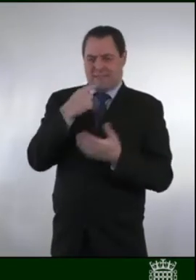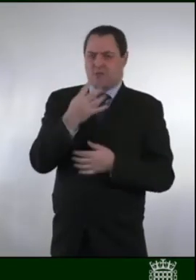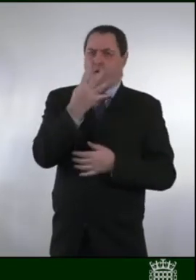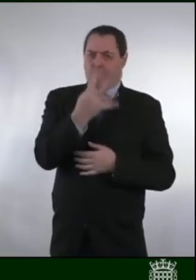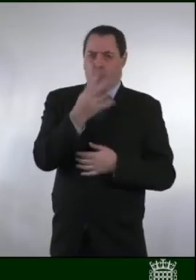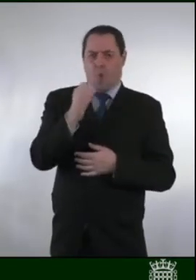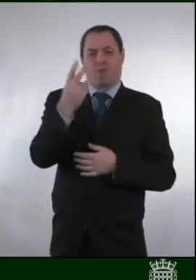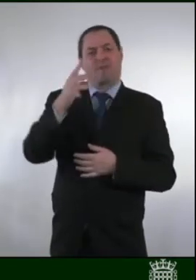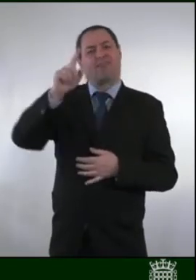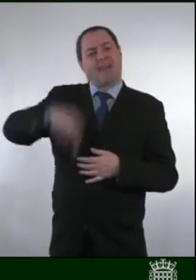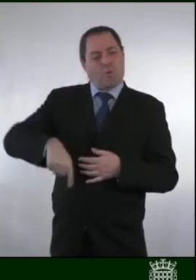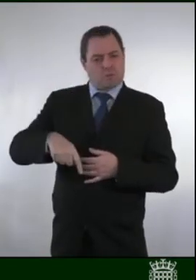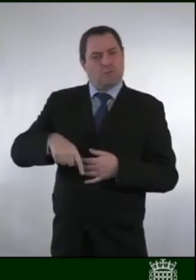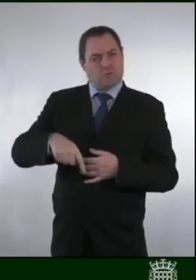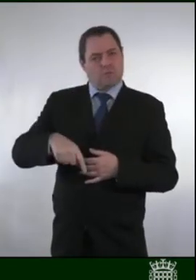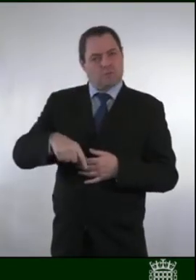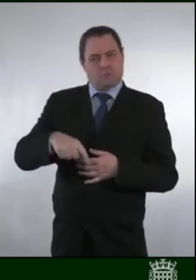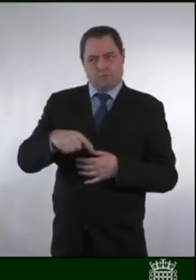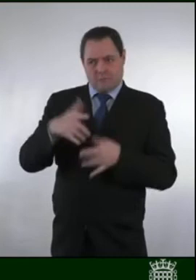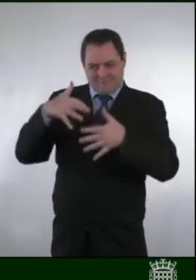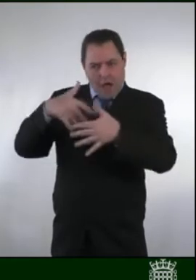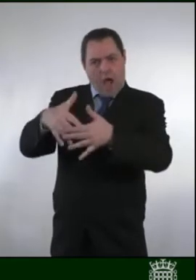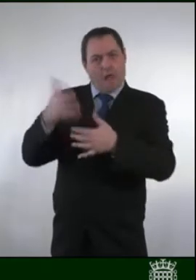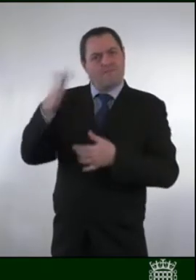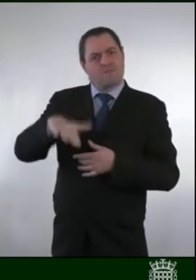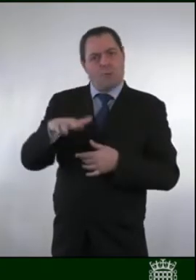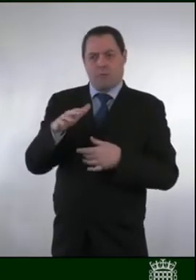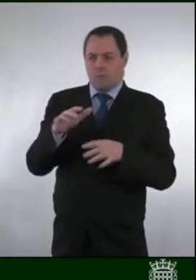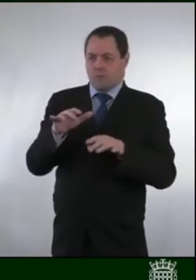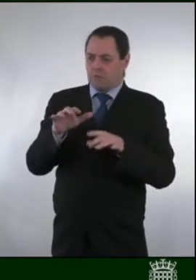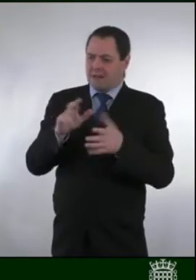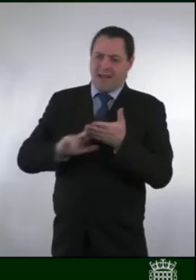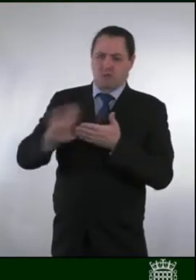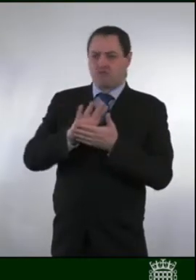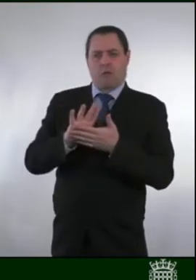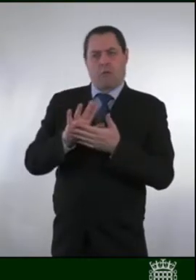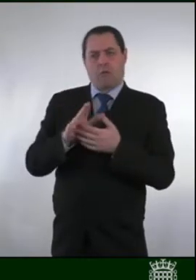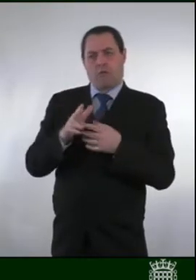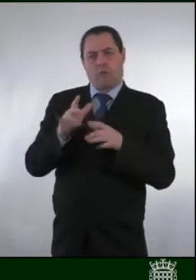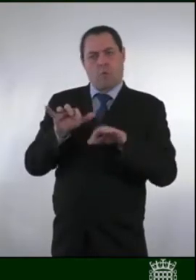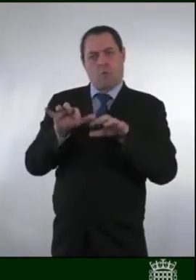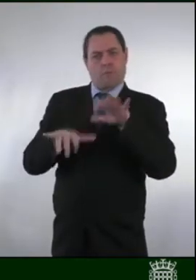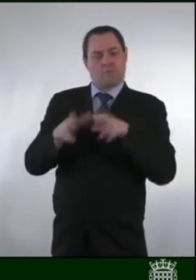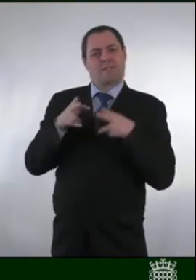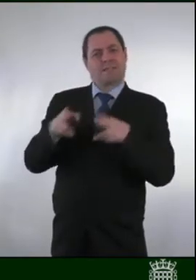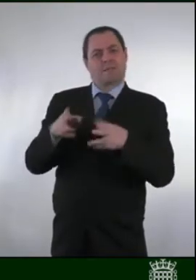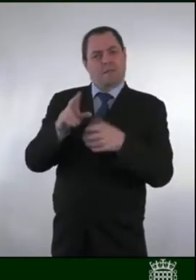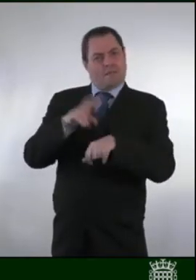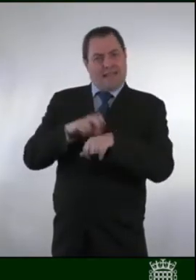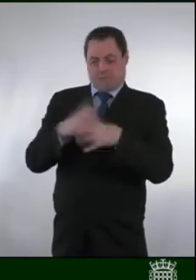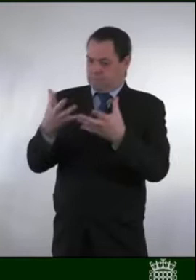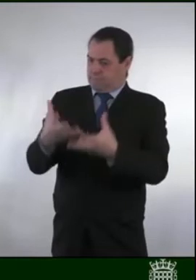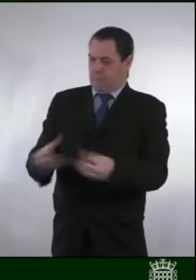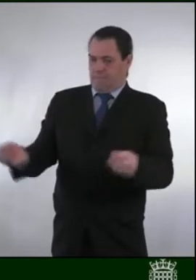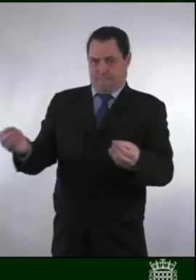403,000 records from the police national computer may have been deleted. In addition to that, Prime Minister, this